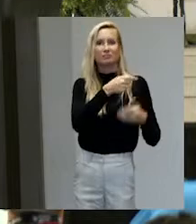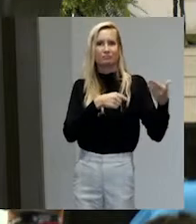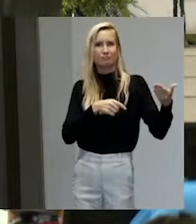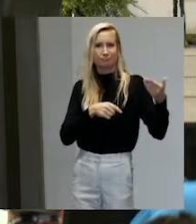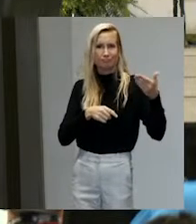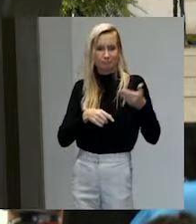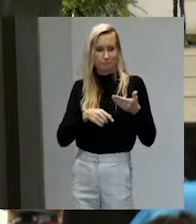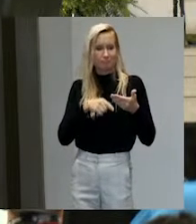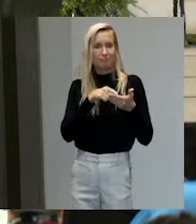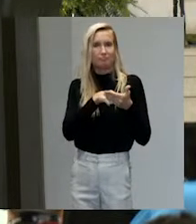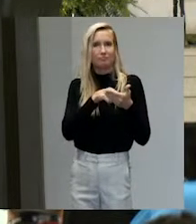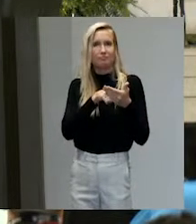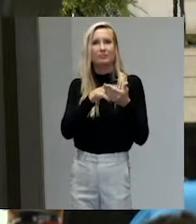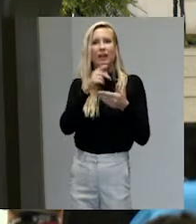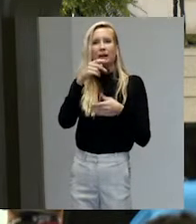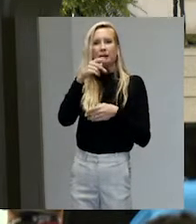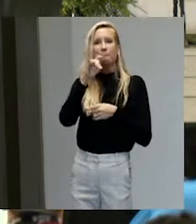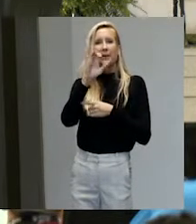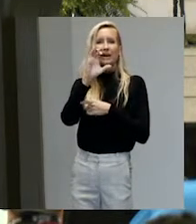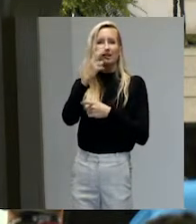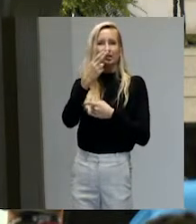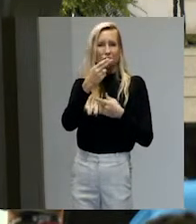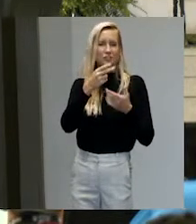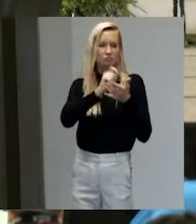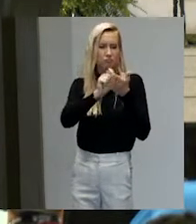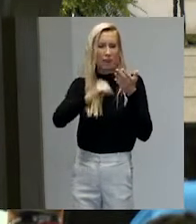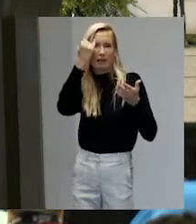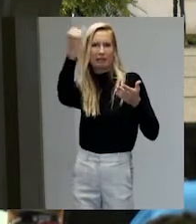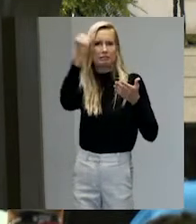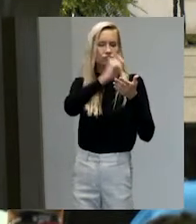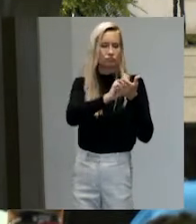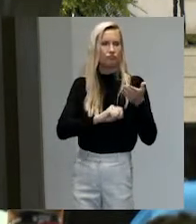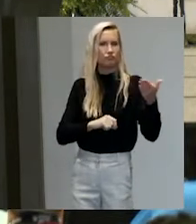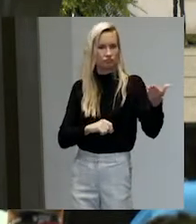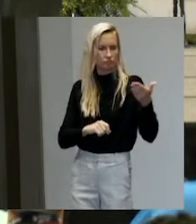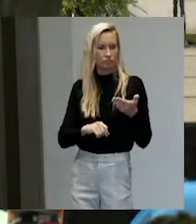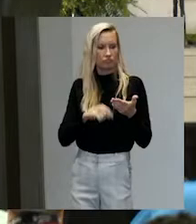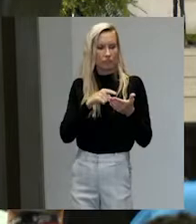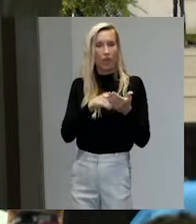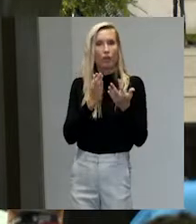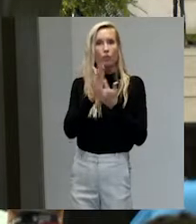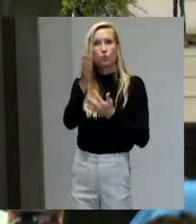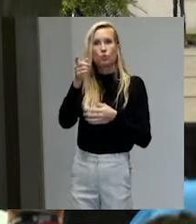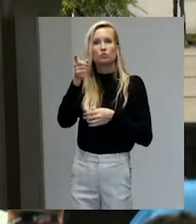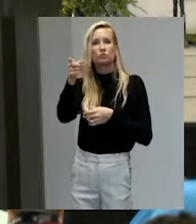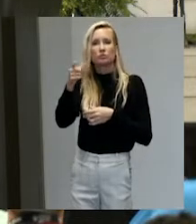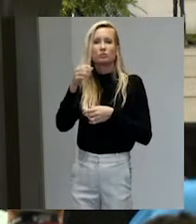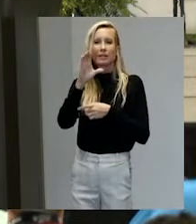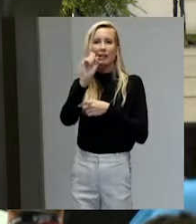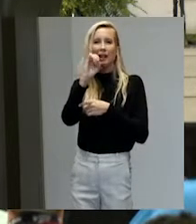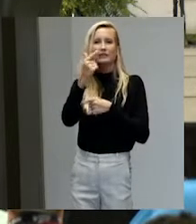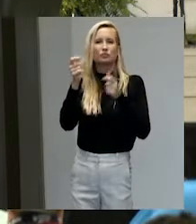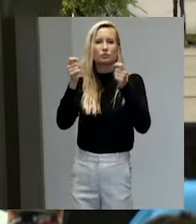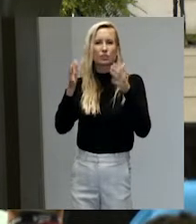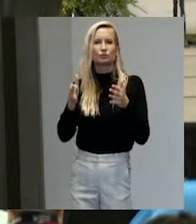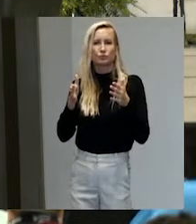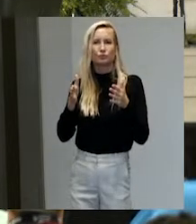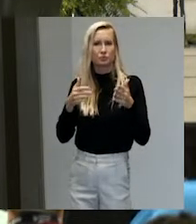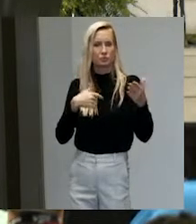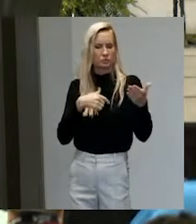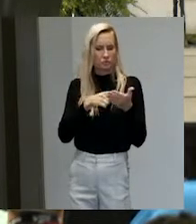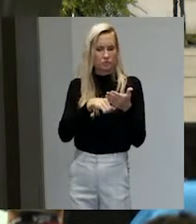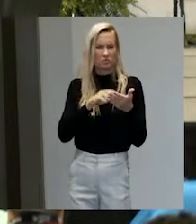got an audition, and it was incredible. I had never seen a character that fit so many of my